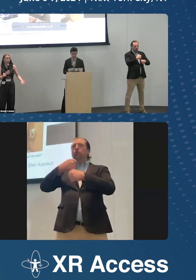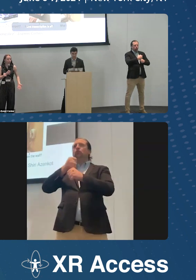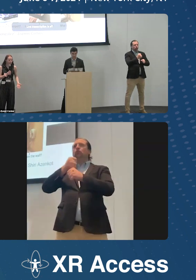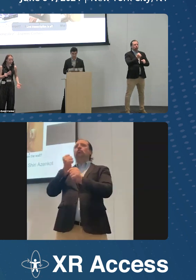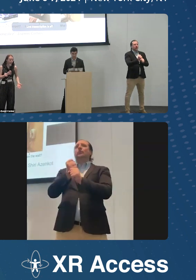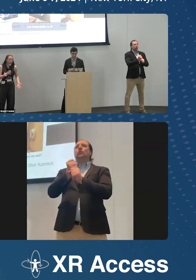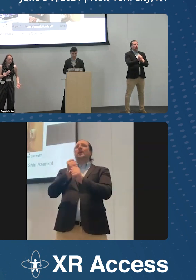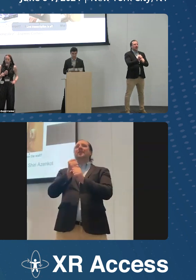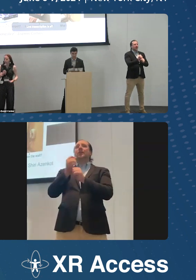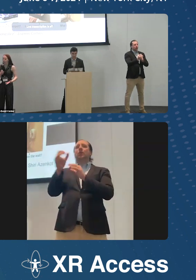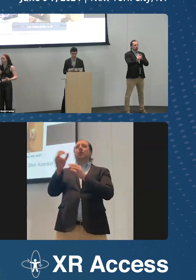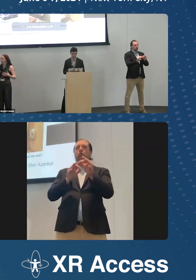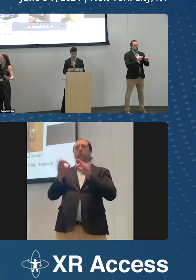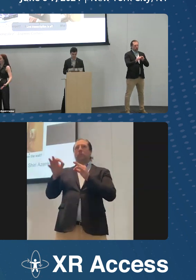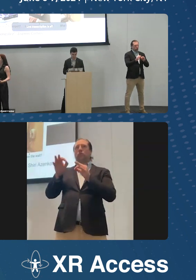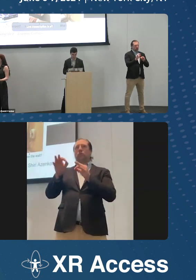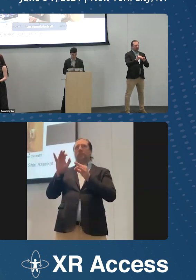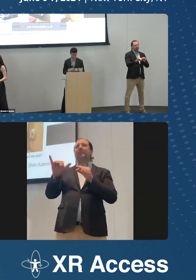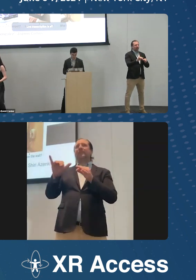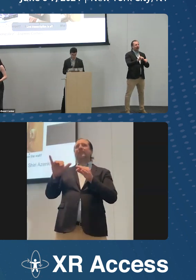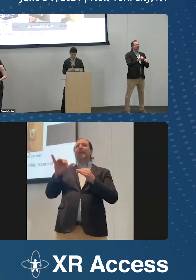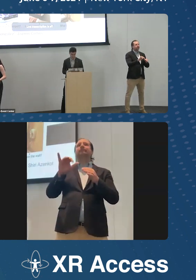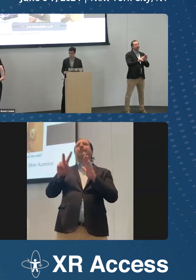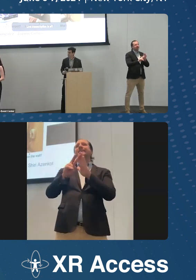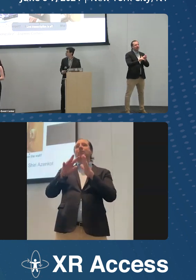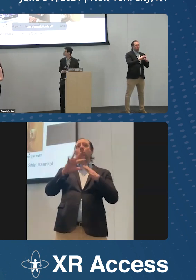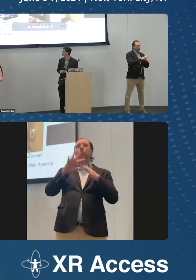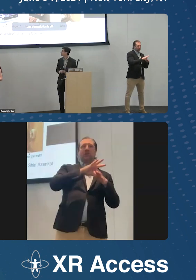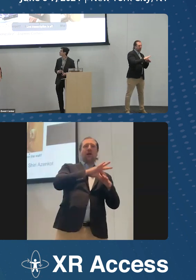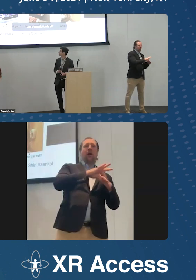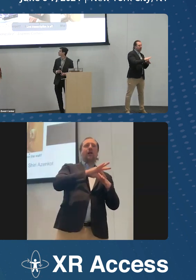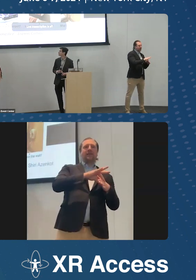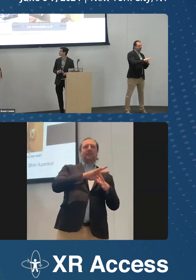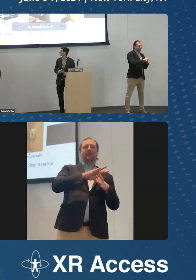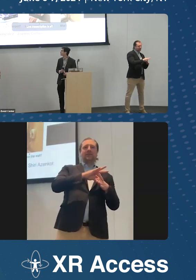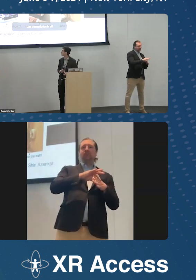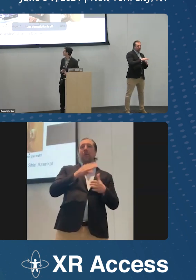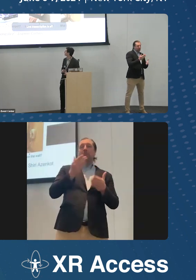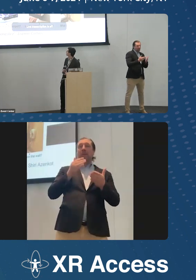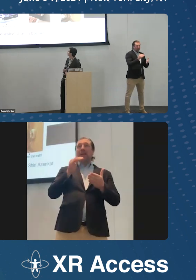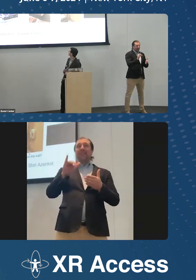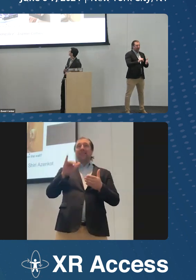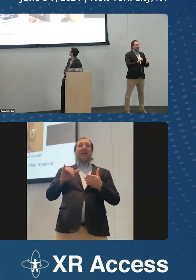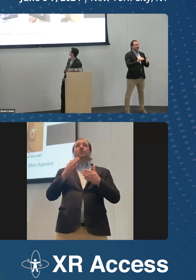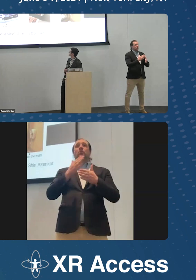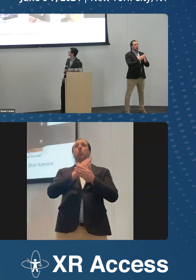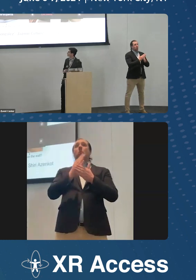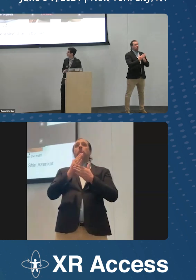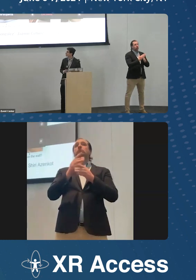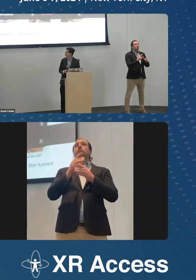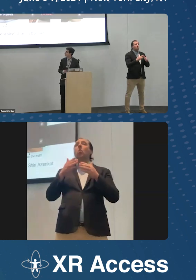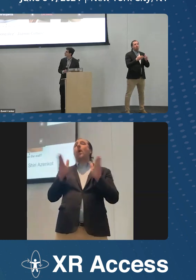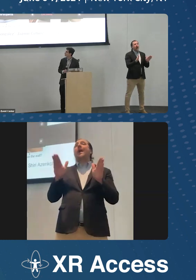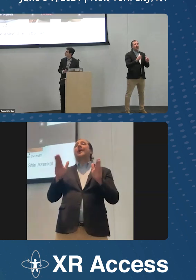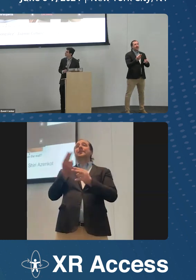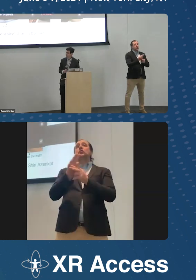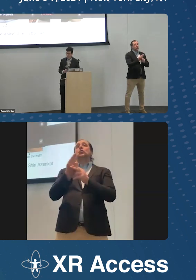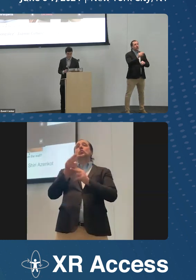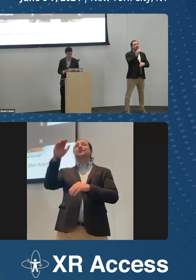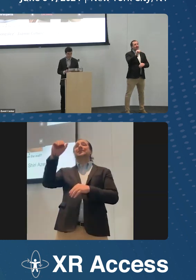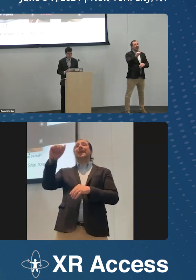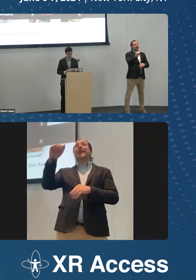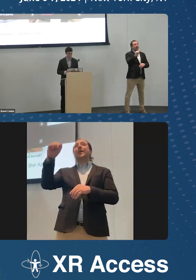photo's contents. We can kind of consider this as perhaps one of the most widely used types of AR applications out there,